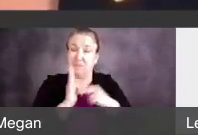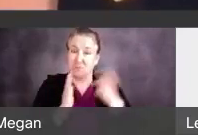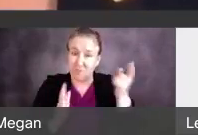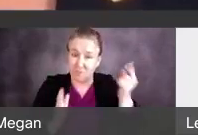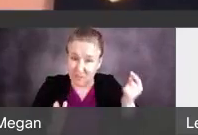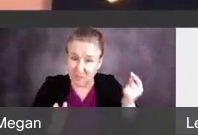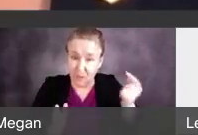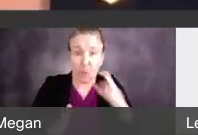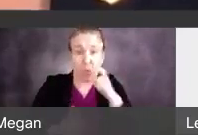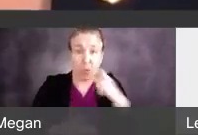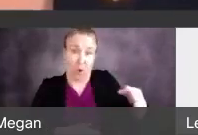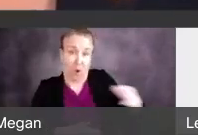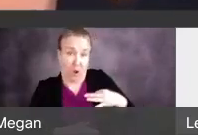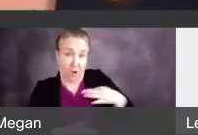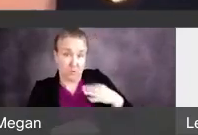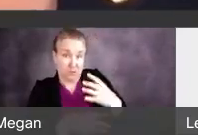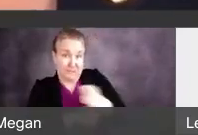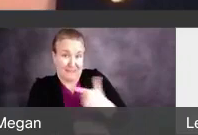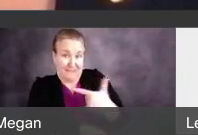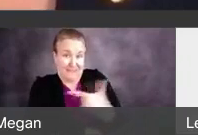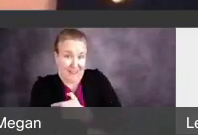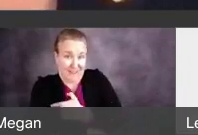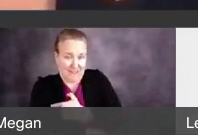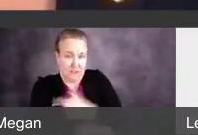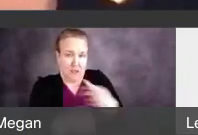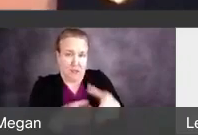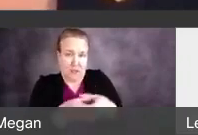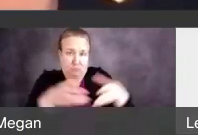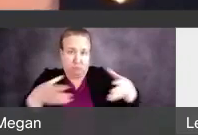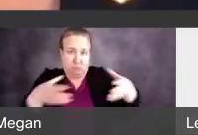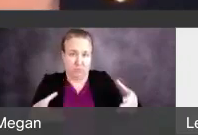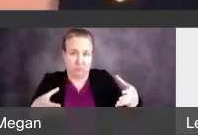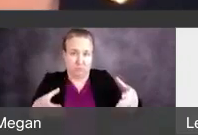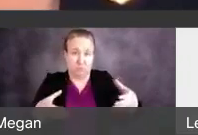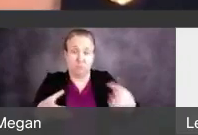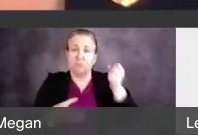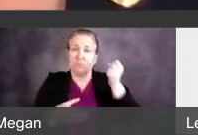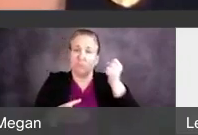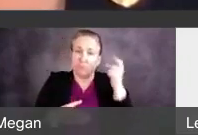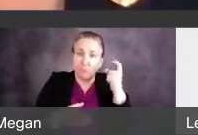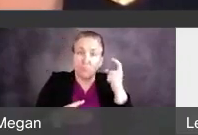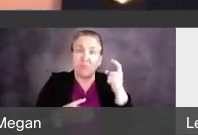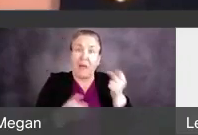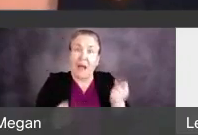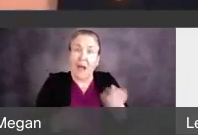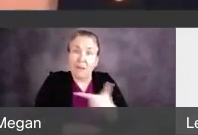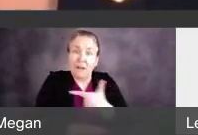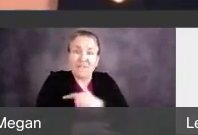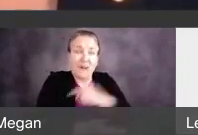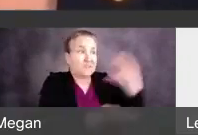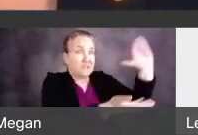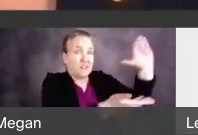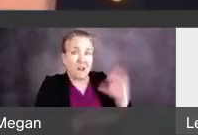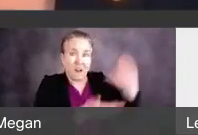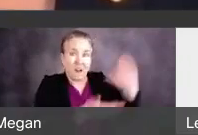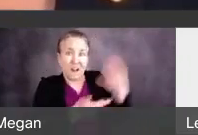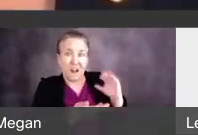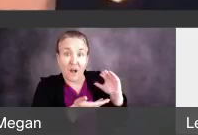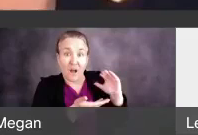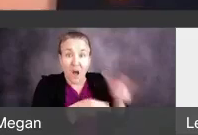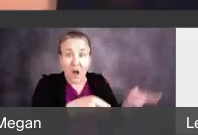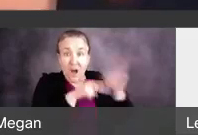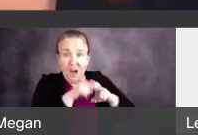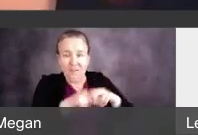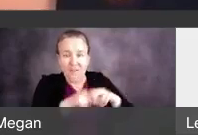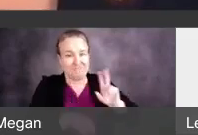the eligible group of recipients. However, there has been no comparable increase in the amount of vaccine that we are